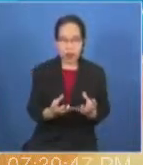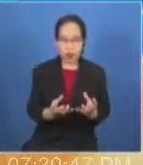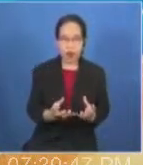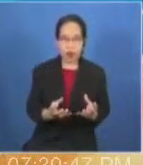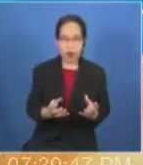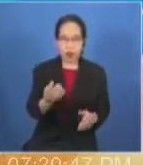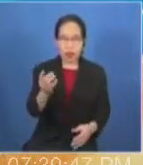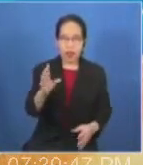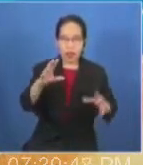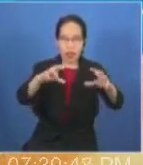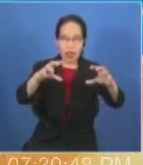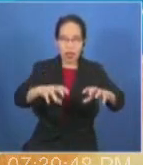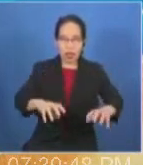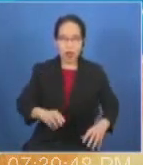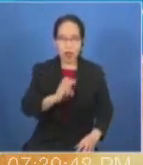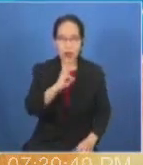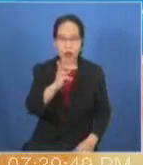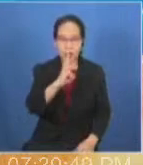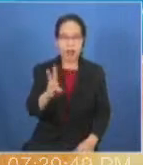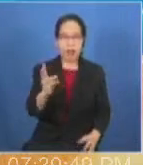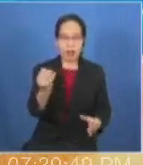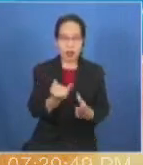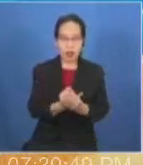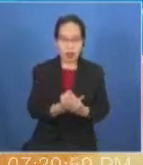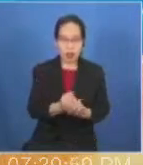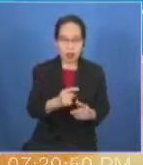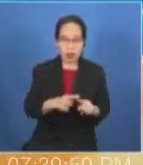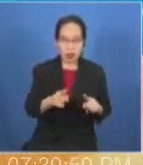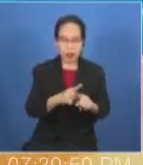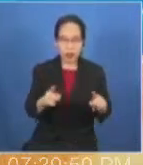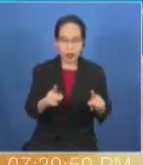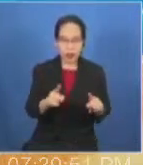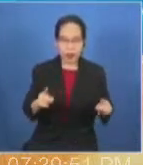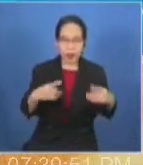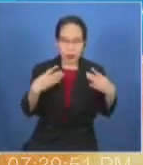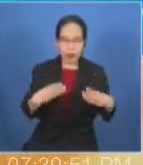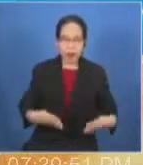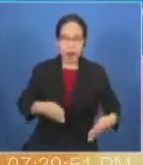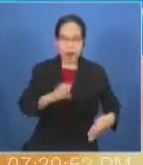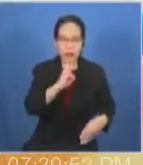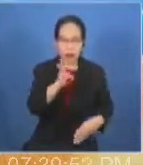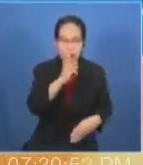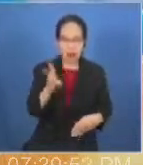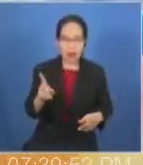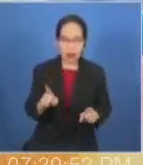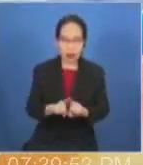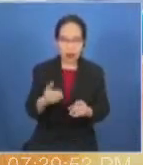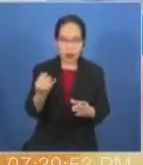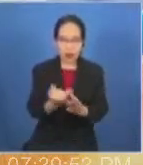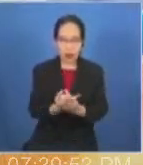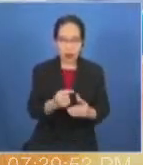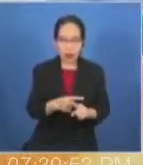the world or the earth is composed of ice or water, including the different bodies of water.